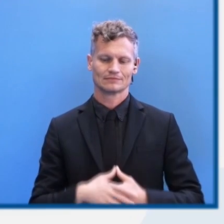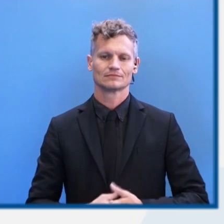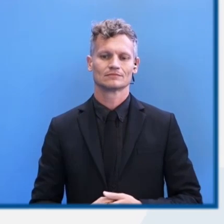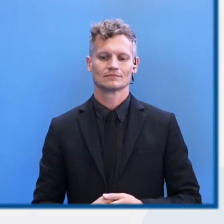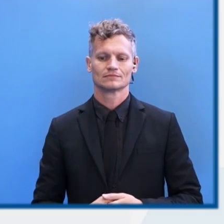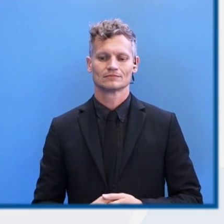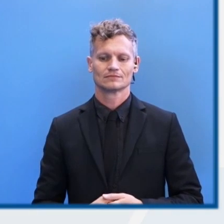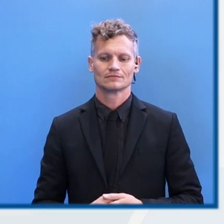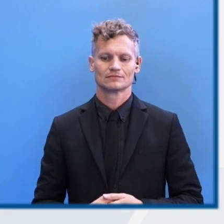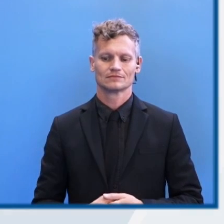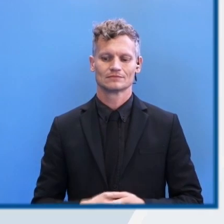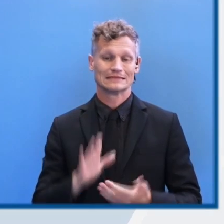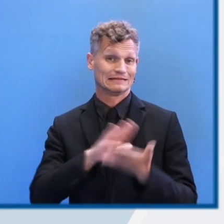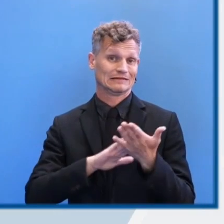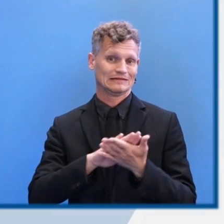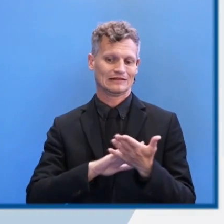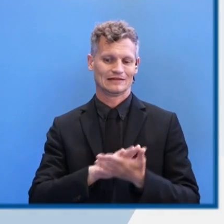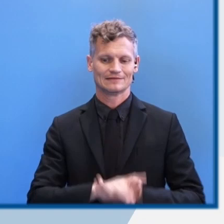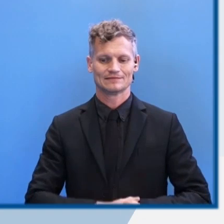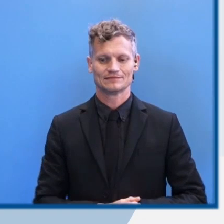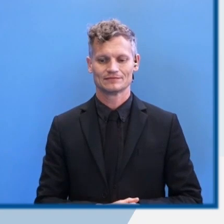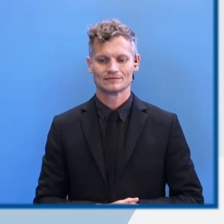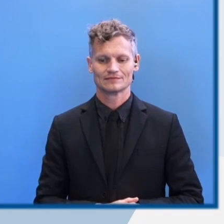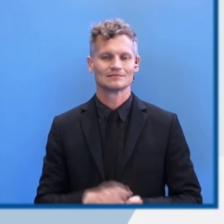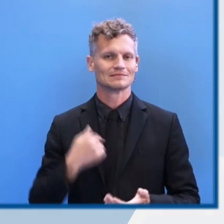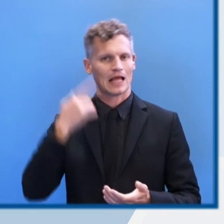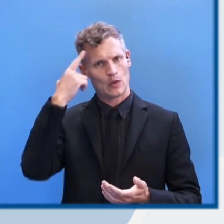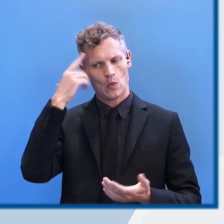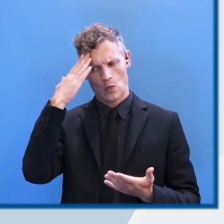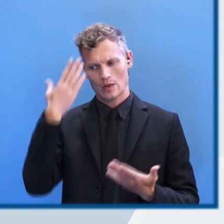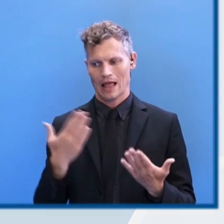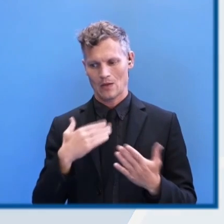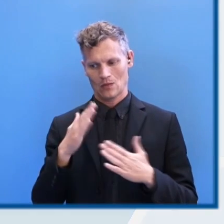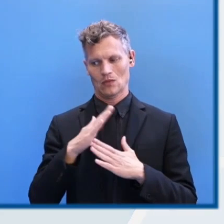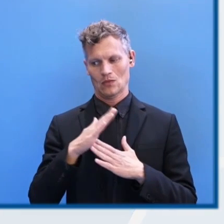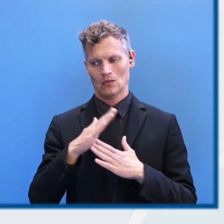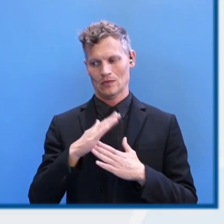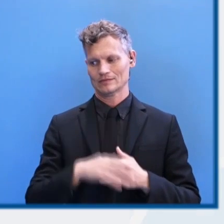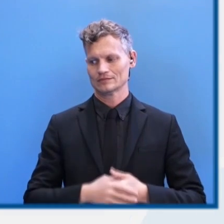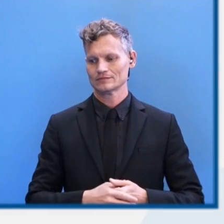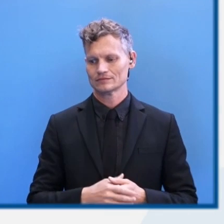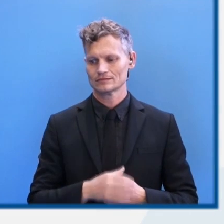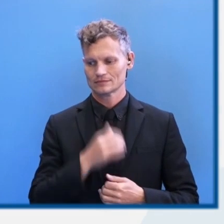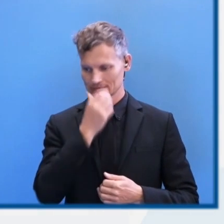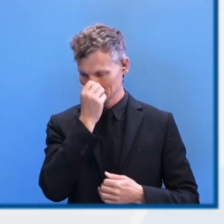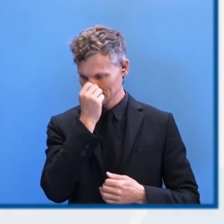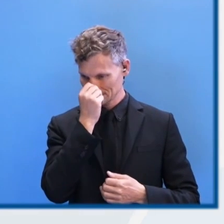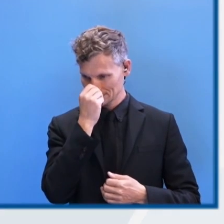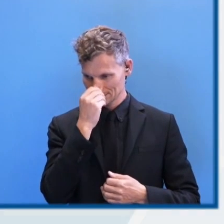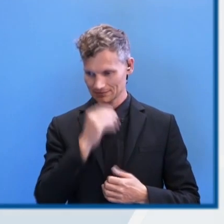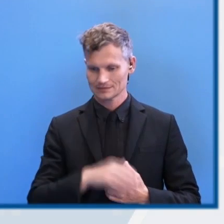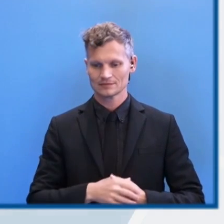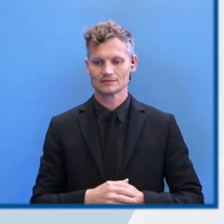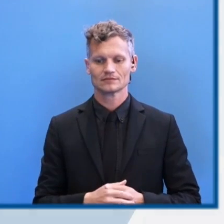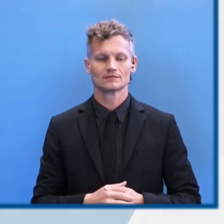Sorry for that. I know that I'm now over time. And I think, different institutions like the UN